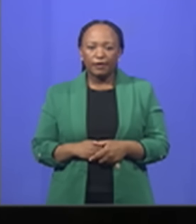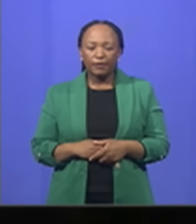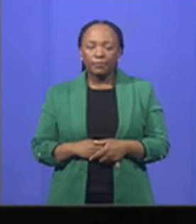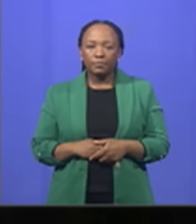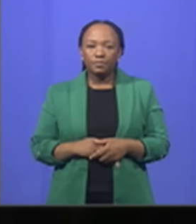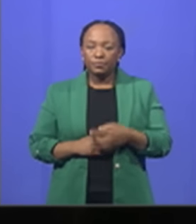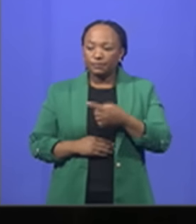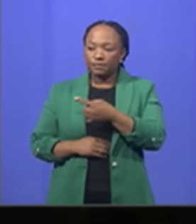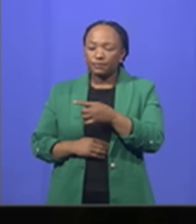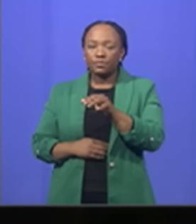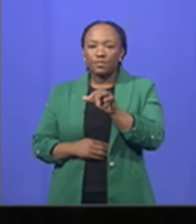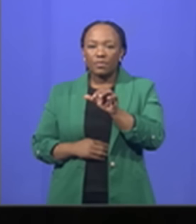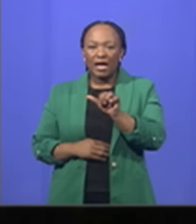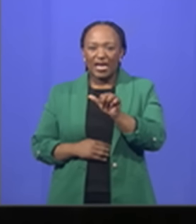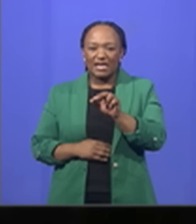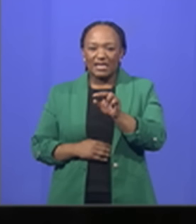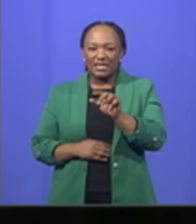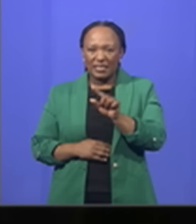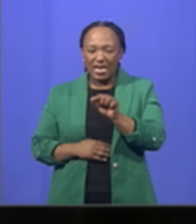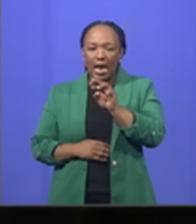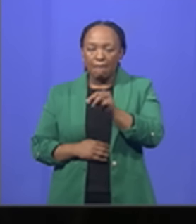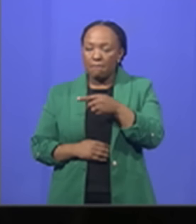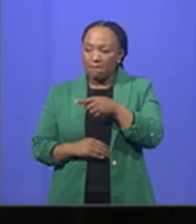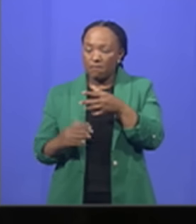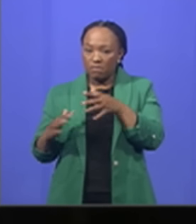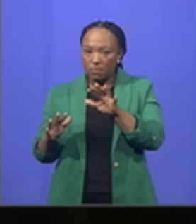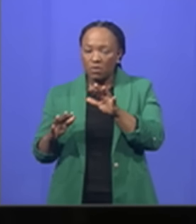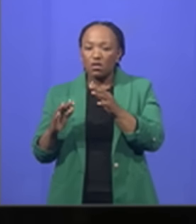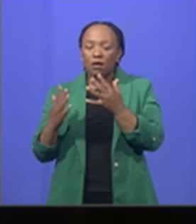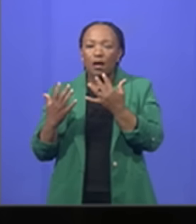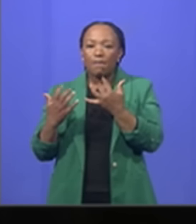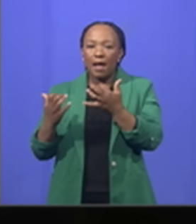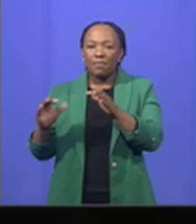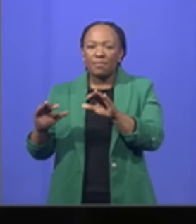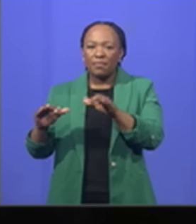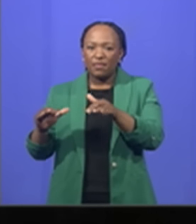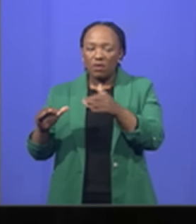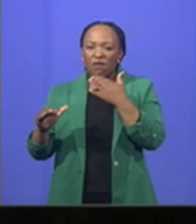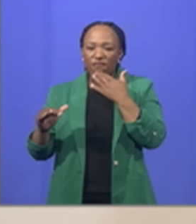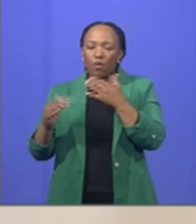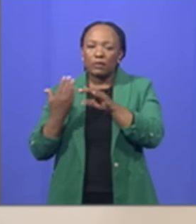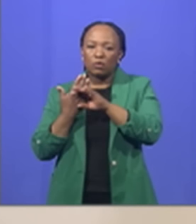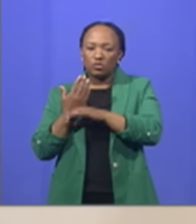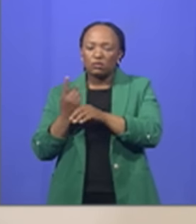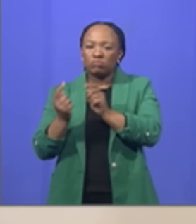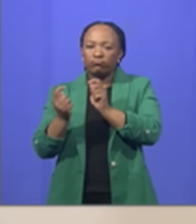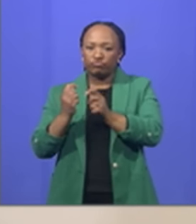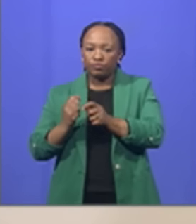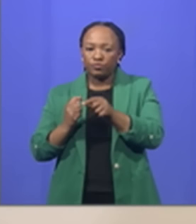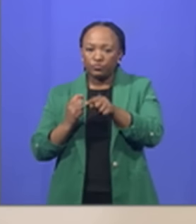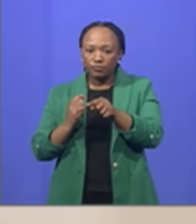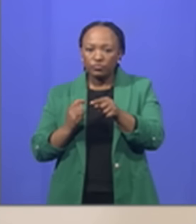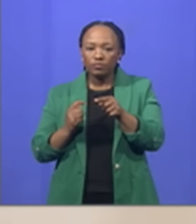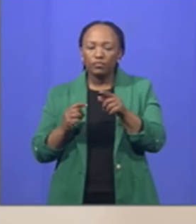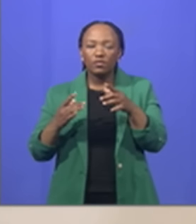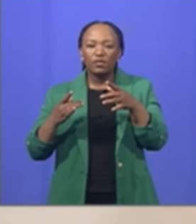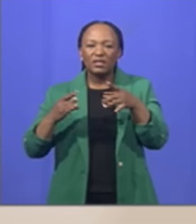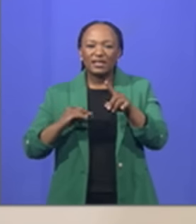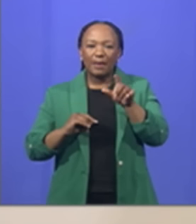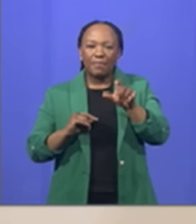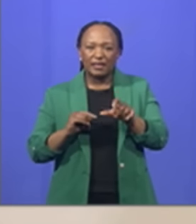wa ATM e upša le komiti ya palamente mererong ya toka le tlhabollo ya molaotheo. Modulasetulo wa komiti ye Xola